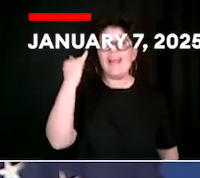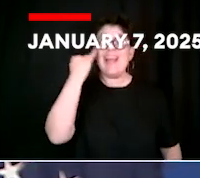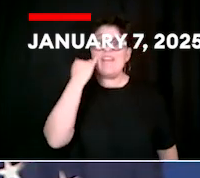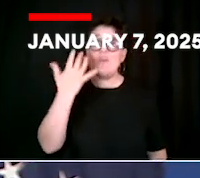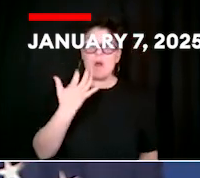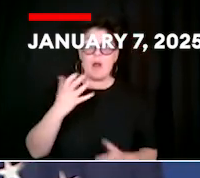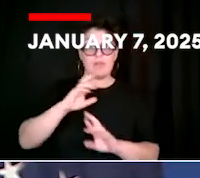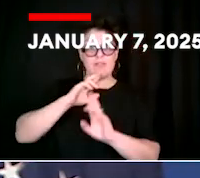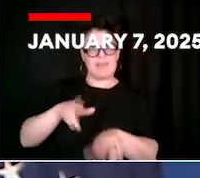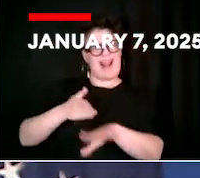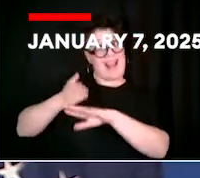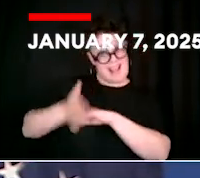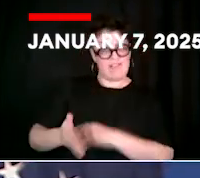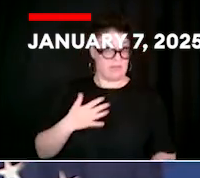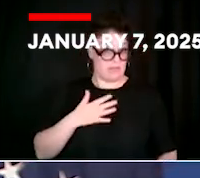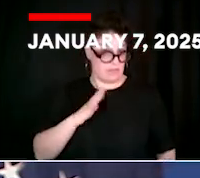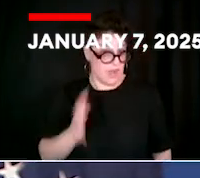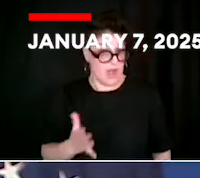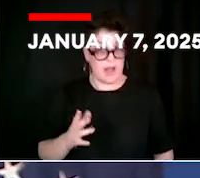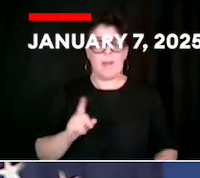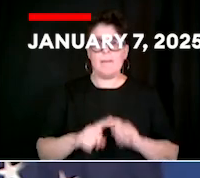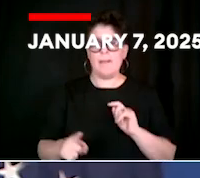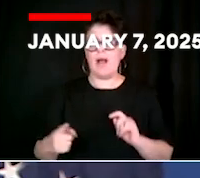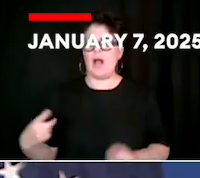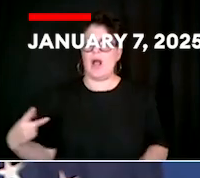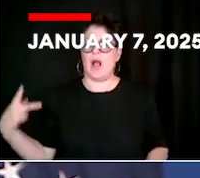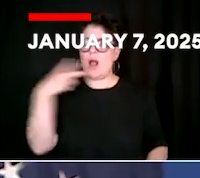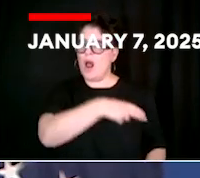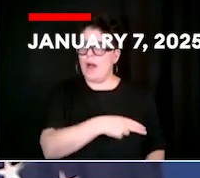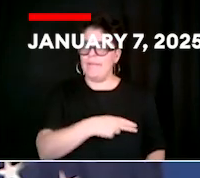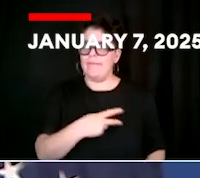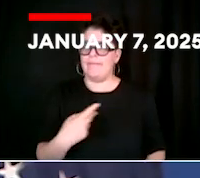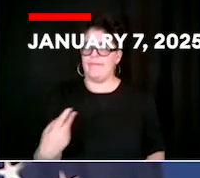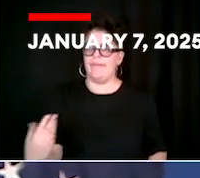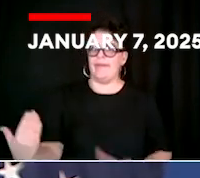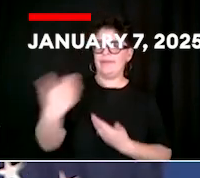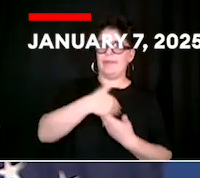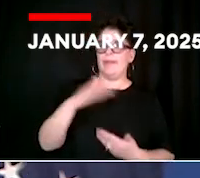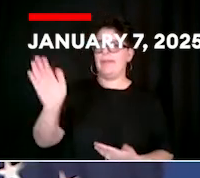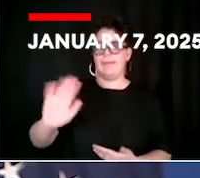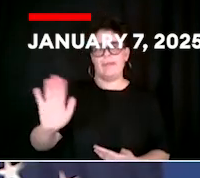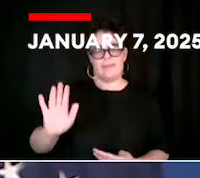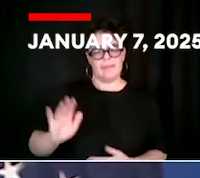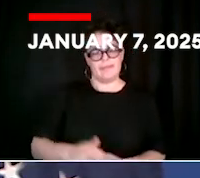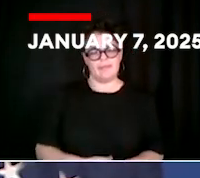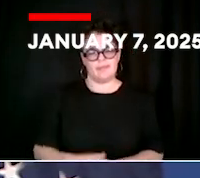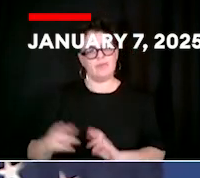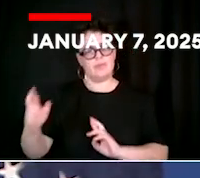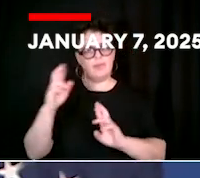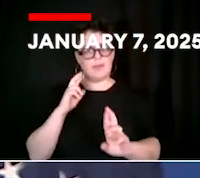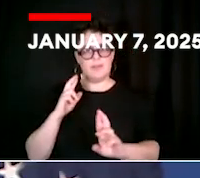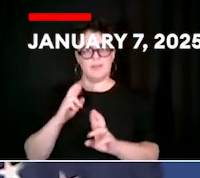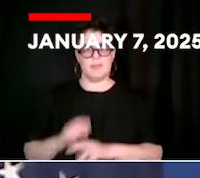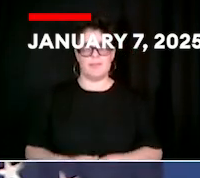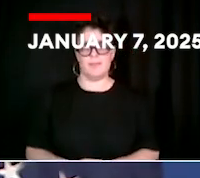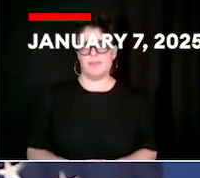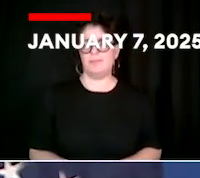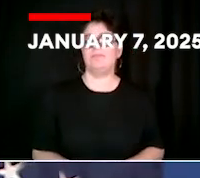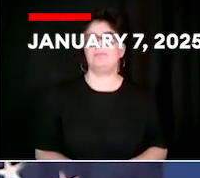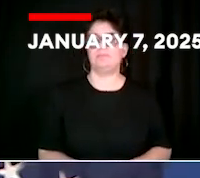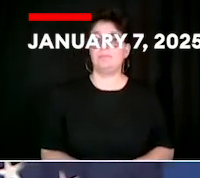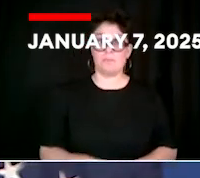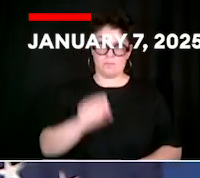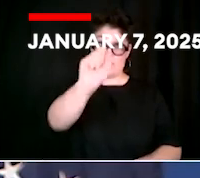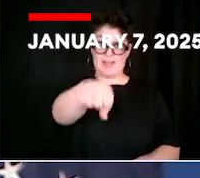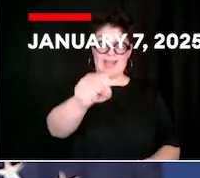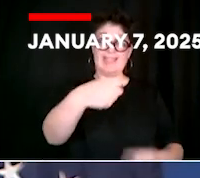after, you could do that. But I don't want to cut you off when you're speaking, so please don't do that to me. And so, yes, I'm responsible for whatever happens in the